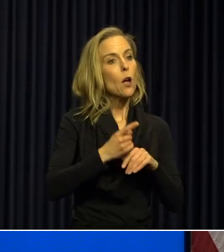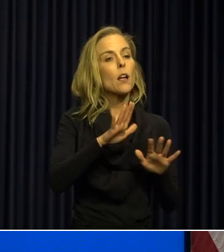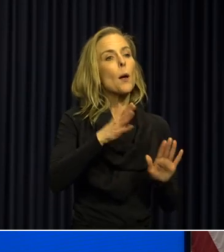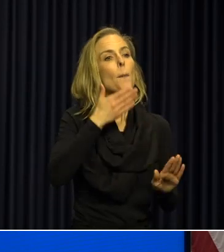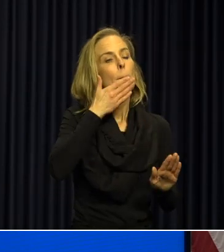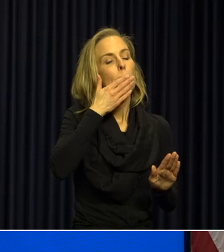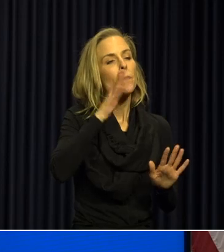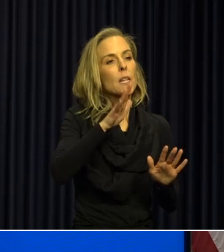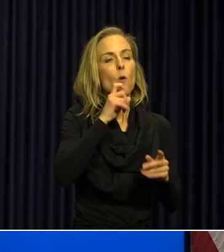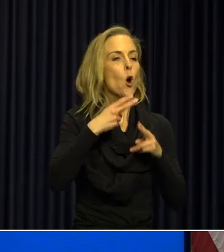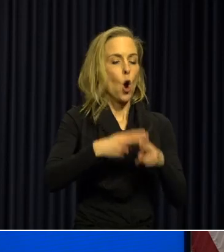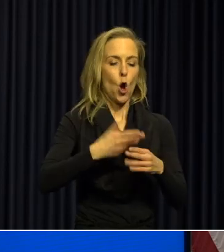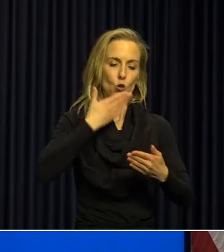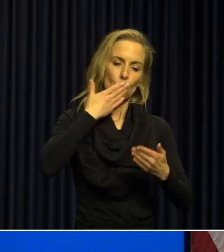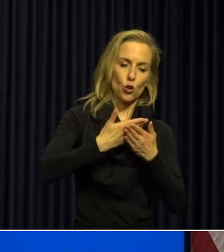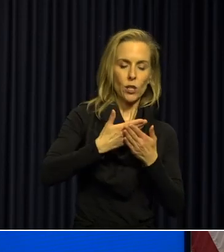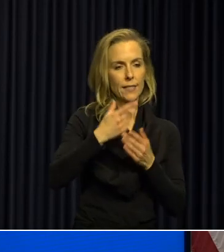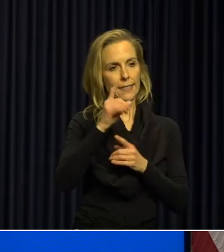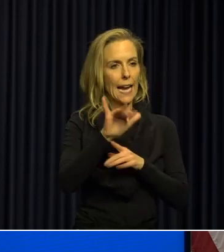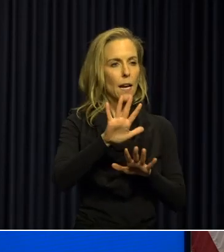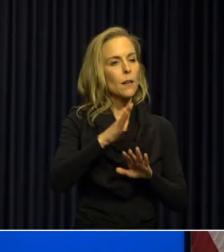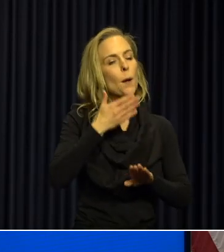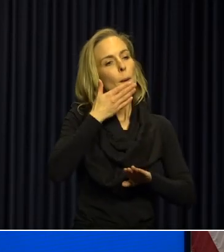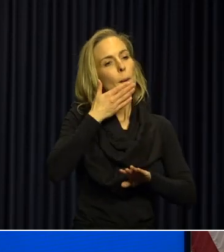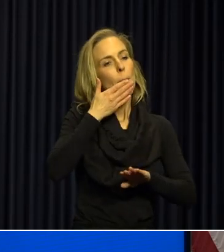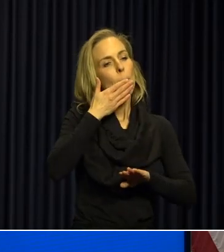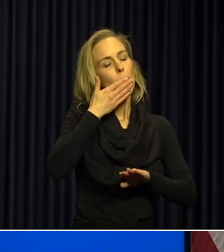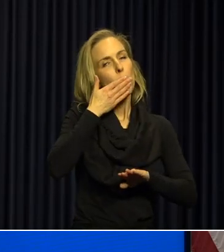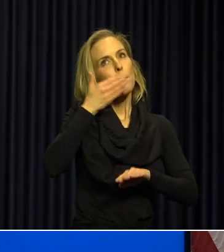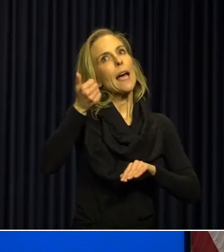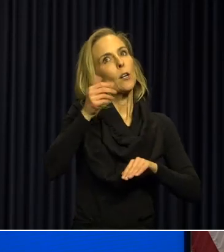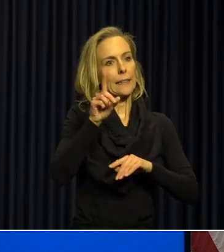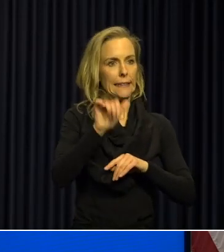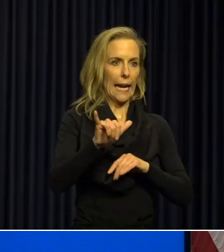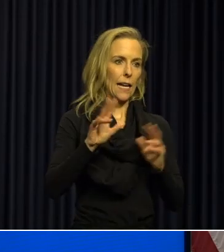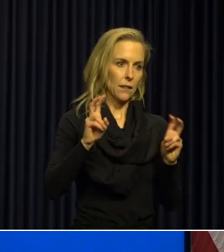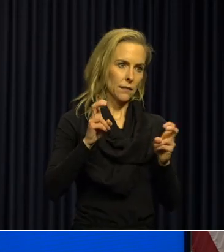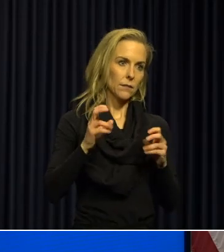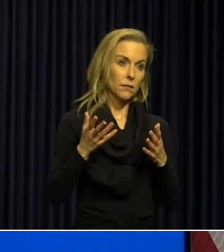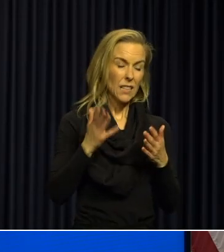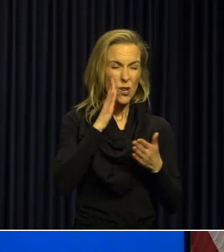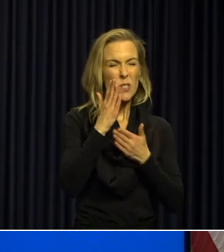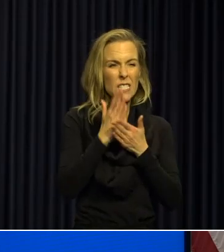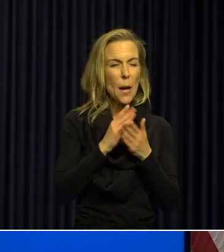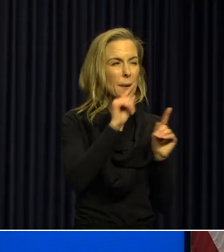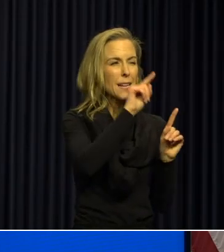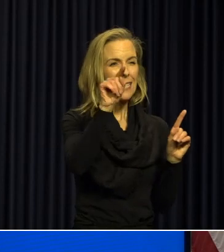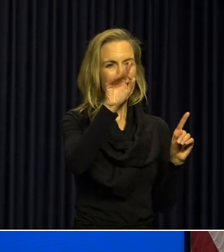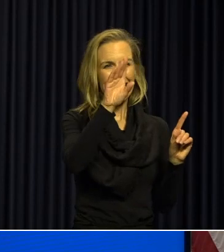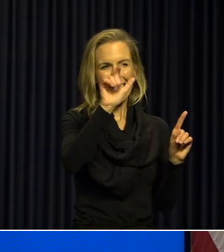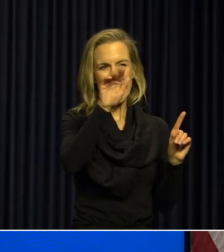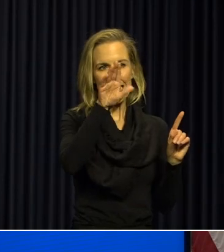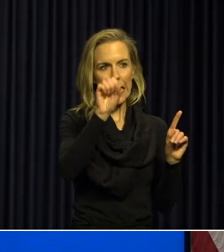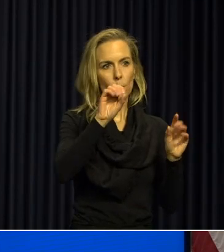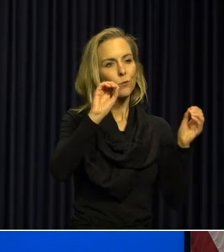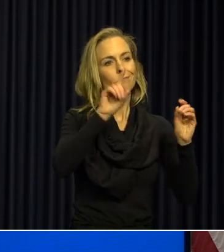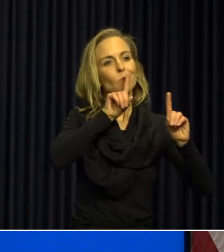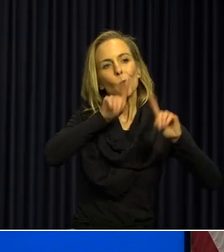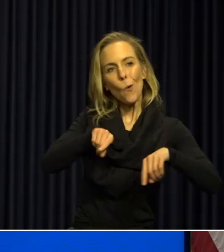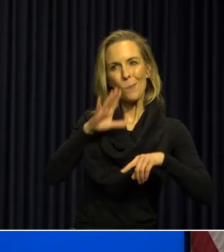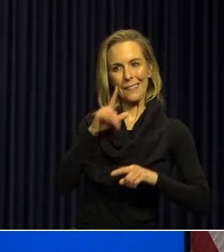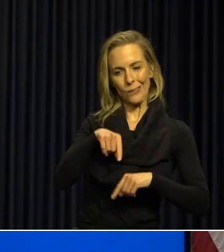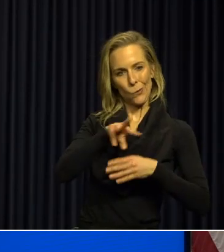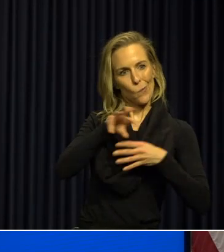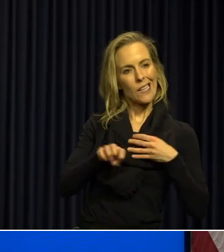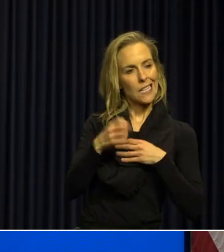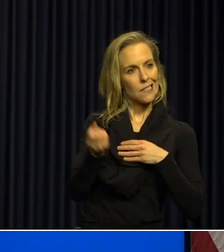day than yesterday. And it's a better day even though some of the labs don't report on Saturdays. Even with that included